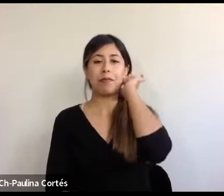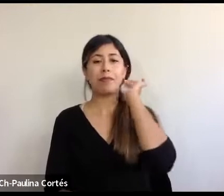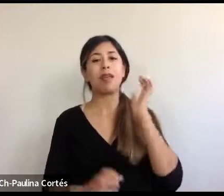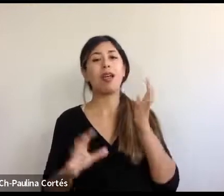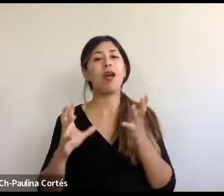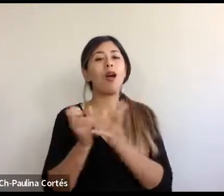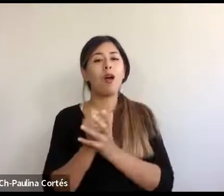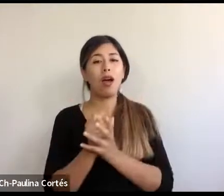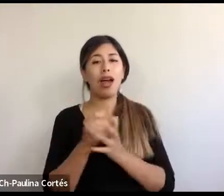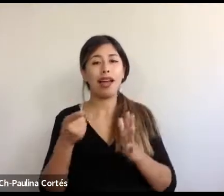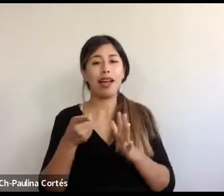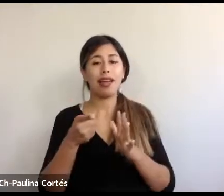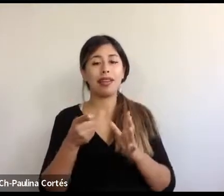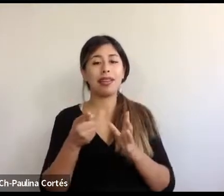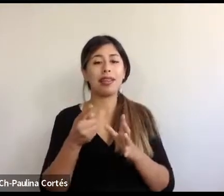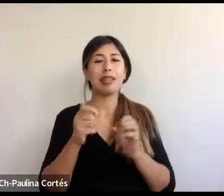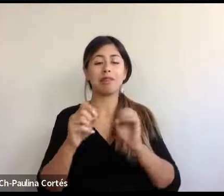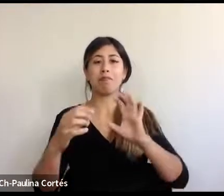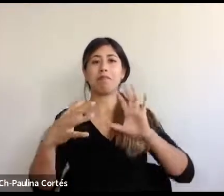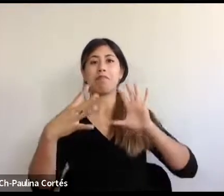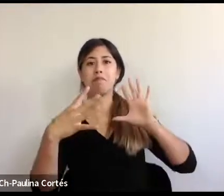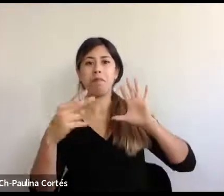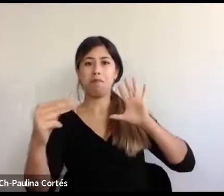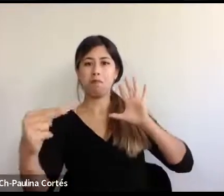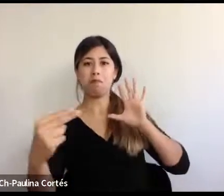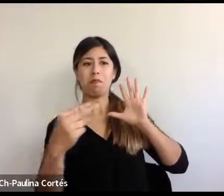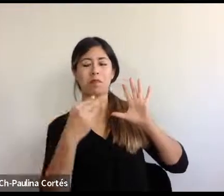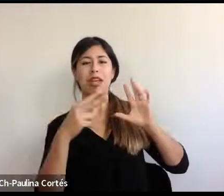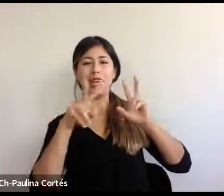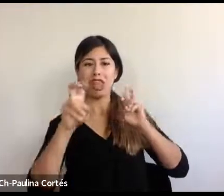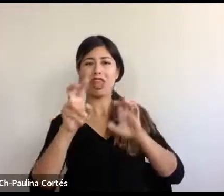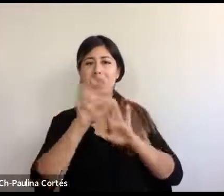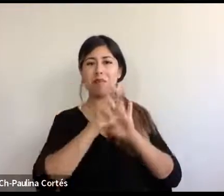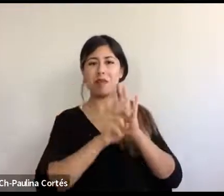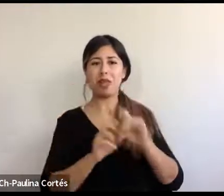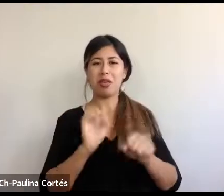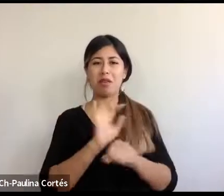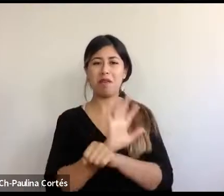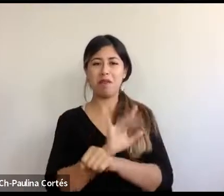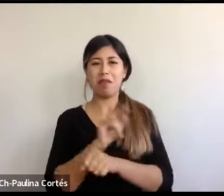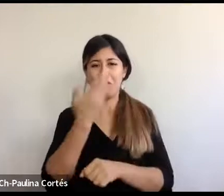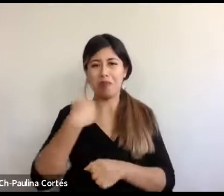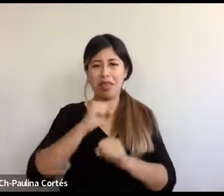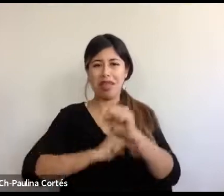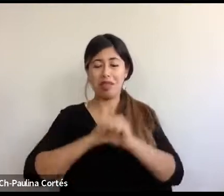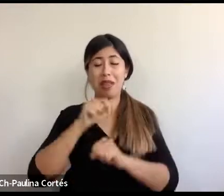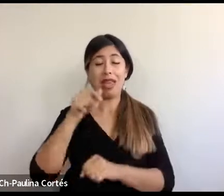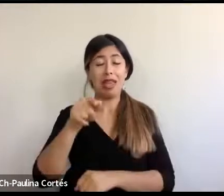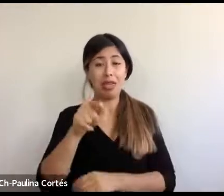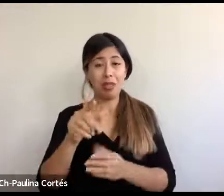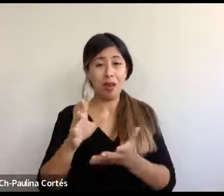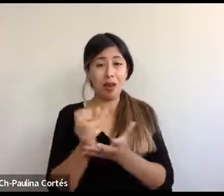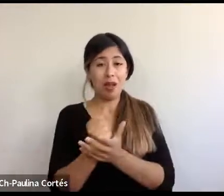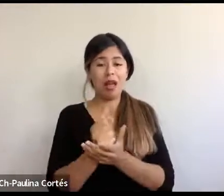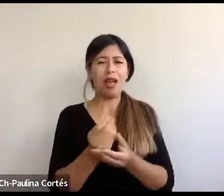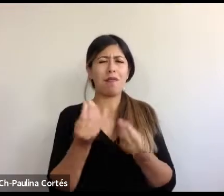industry, gratitude to Institute of Documentary Film that we can have this collaboration with